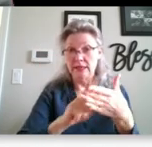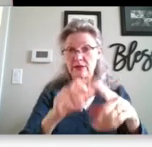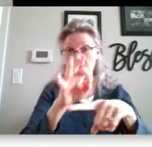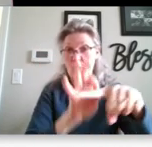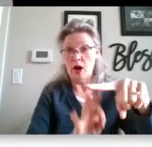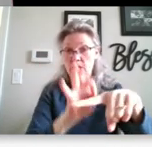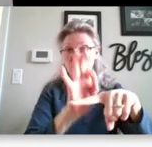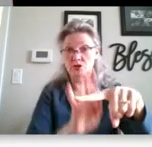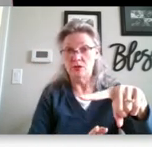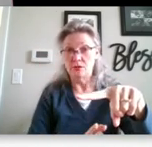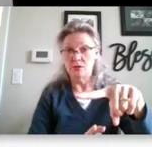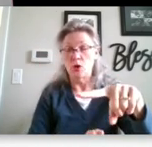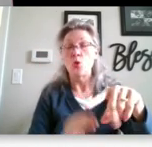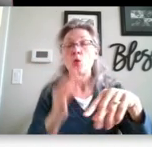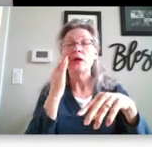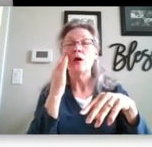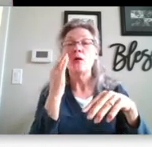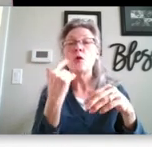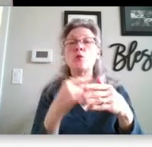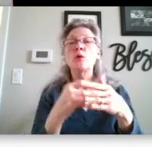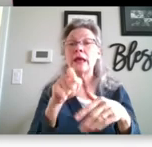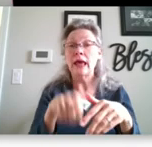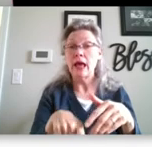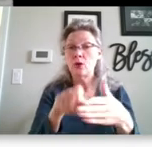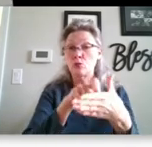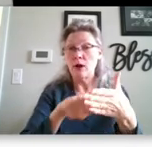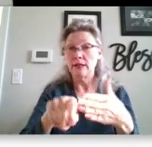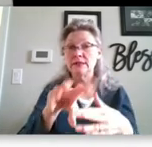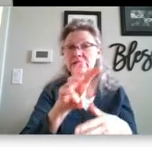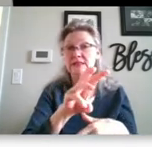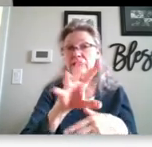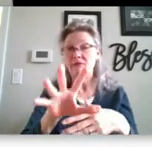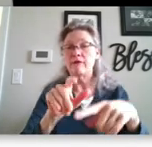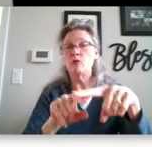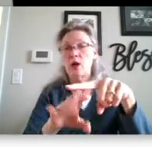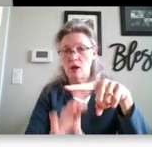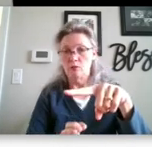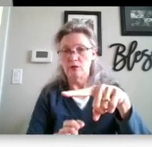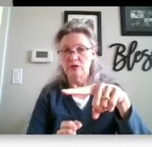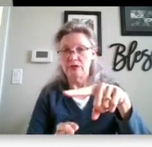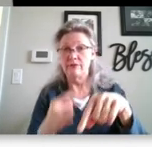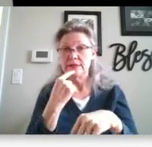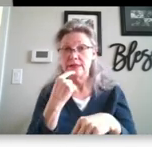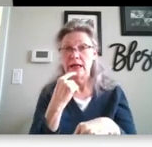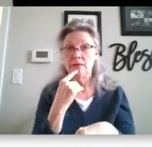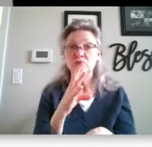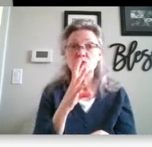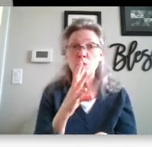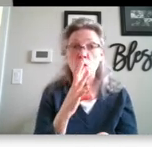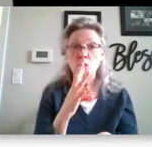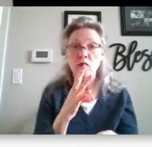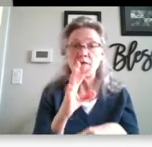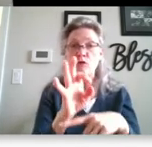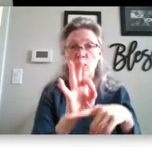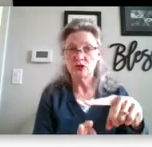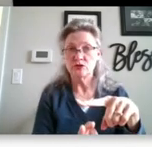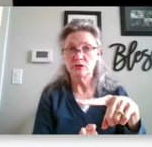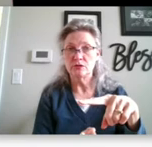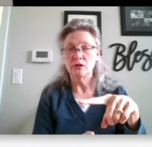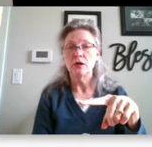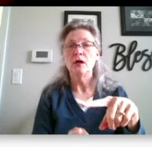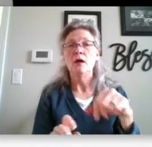over 100, we know that we would say 65/100 if we've said that fraction out loud. So we could also write that as the